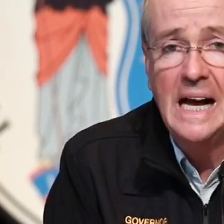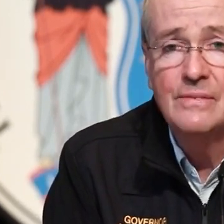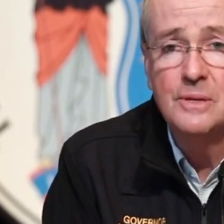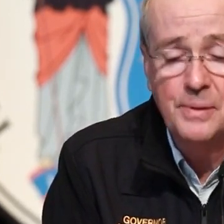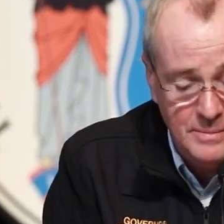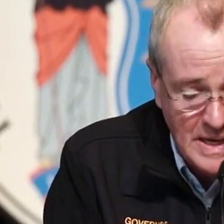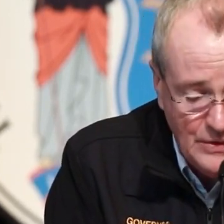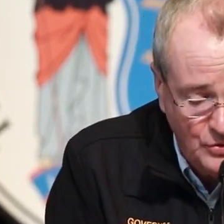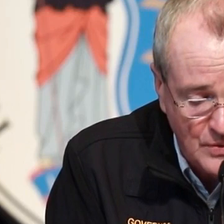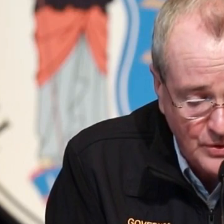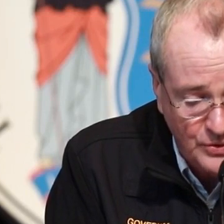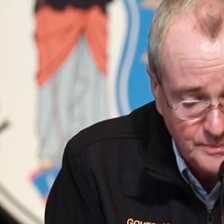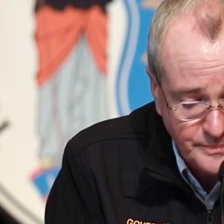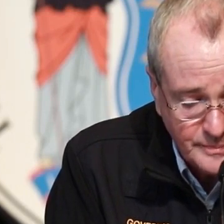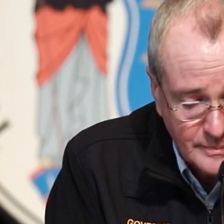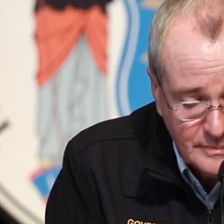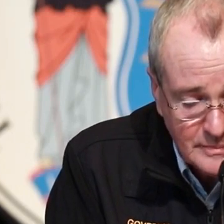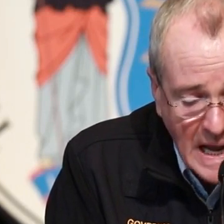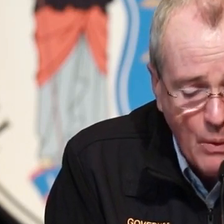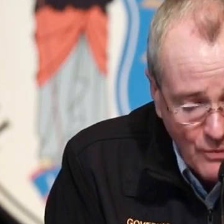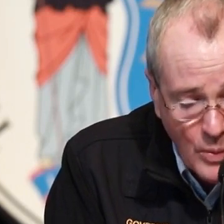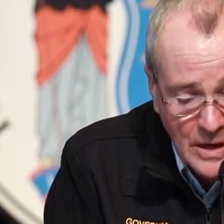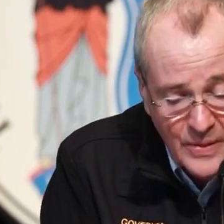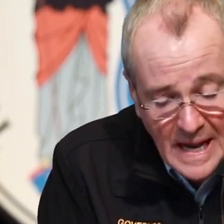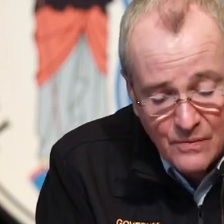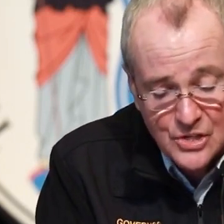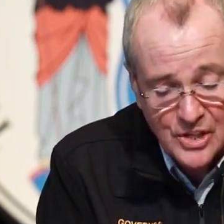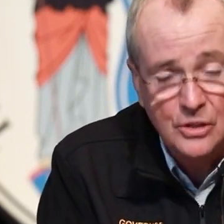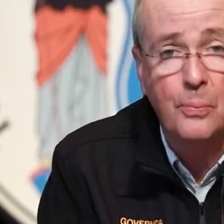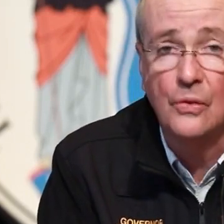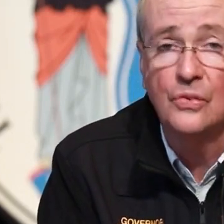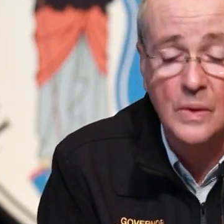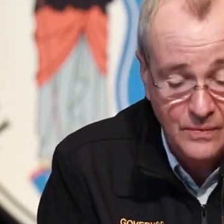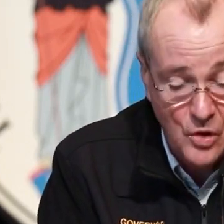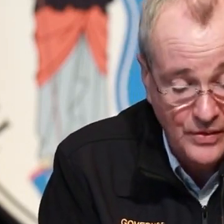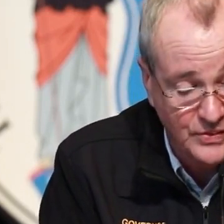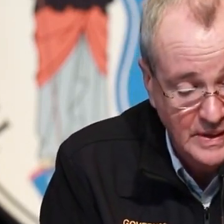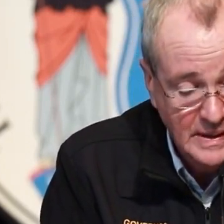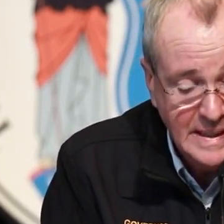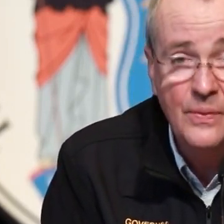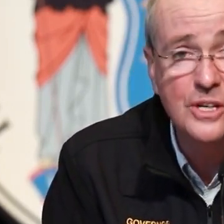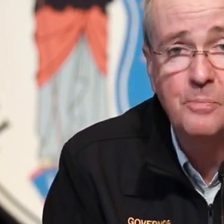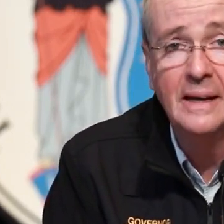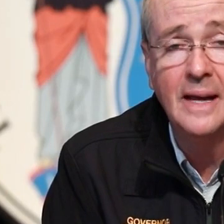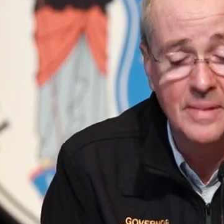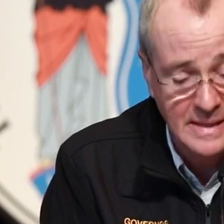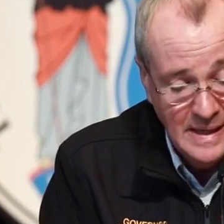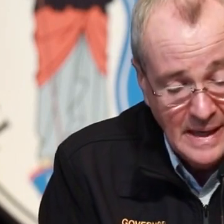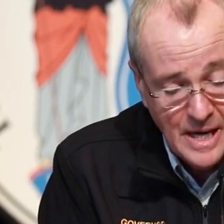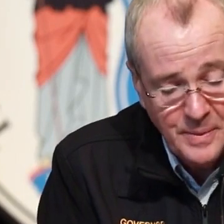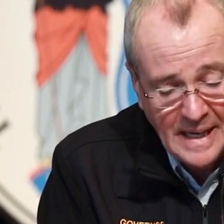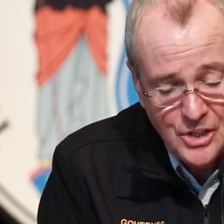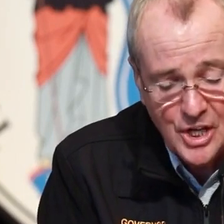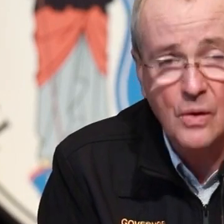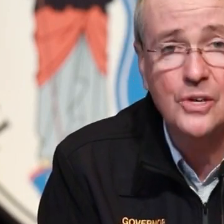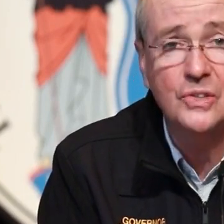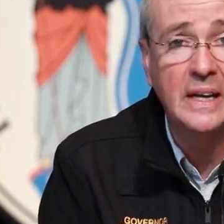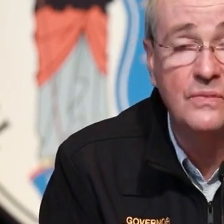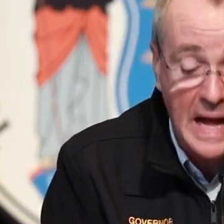these lives epitomize service. However, we know that every single person we have lost in this pandemic has been